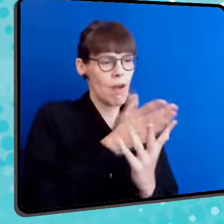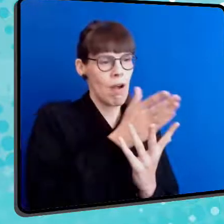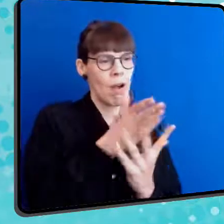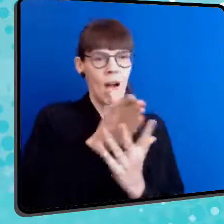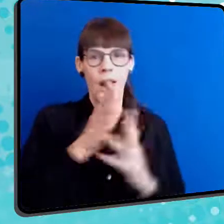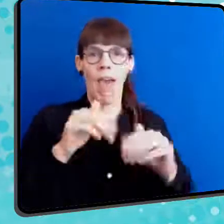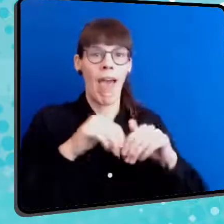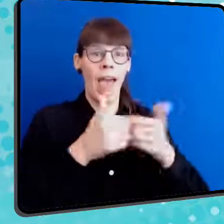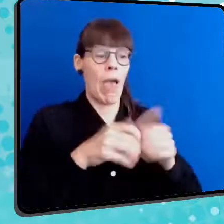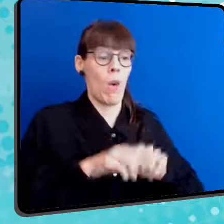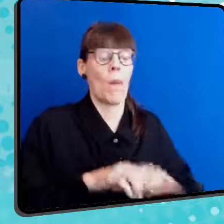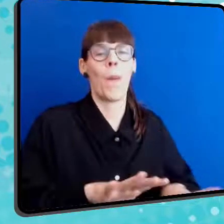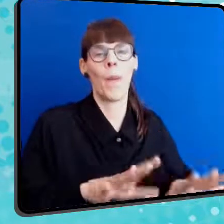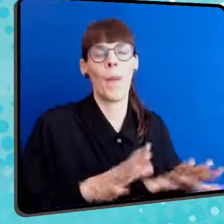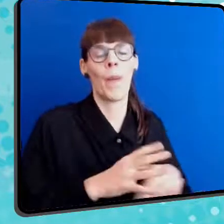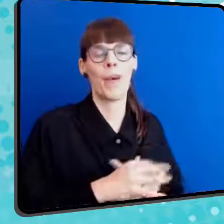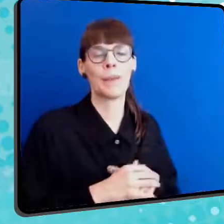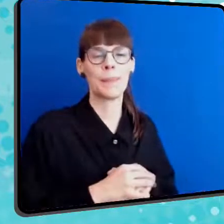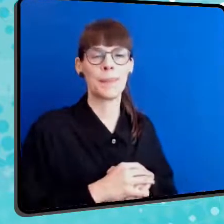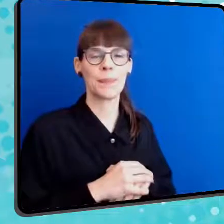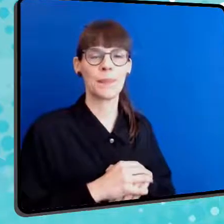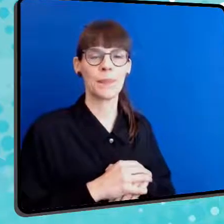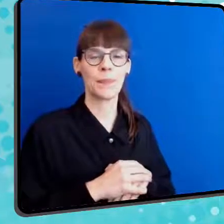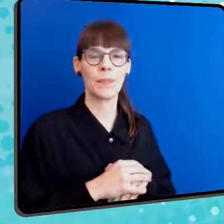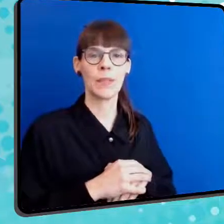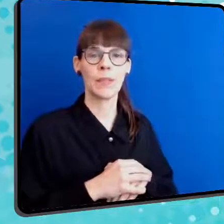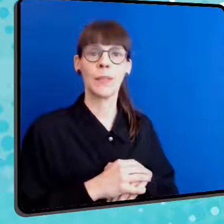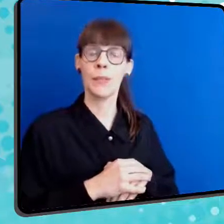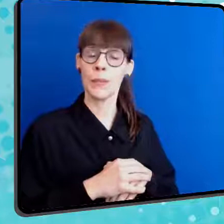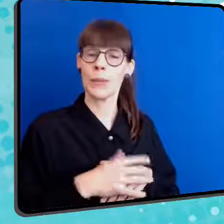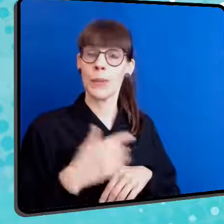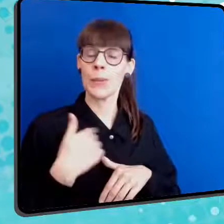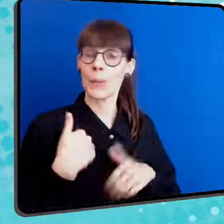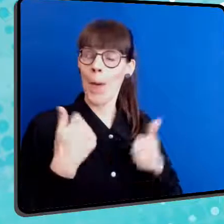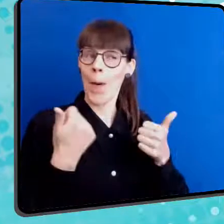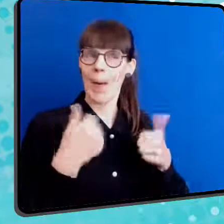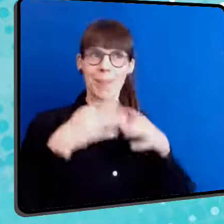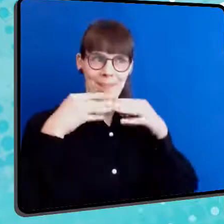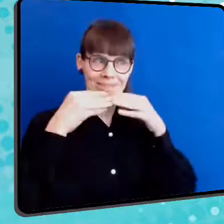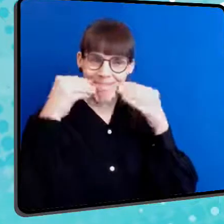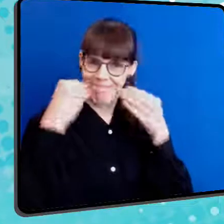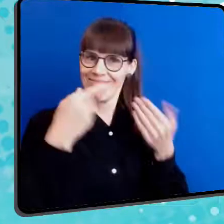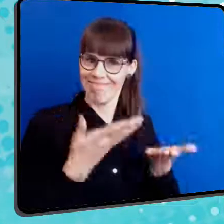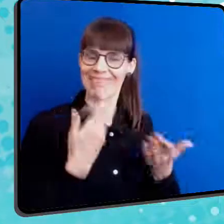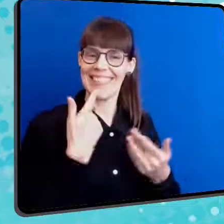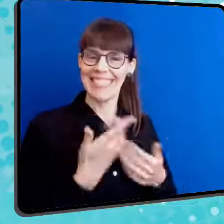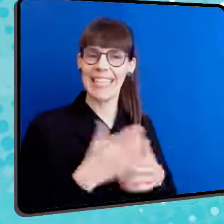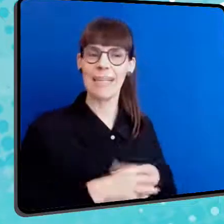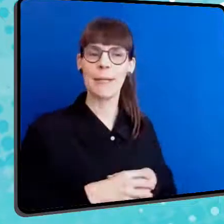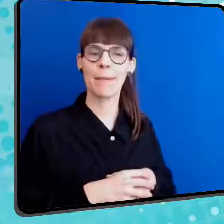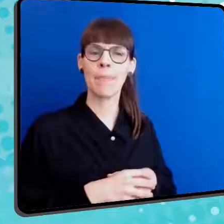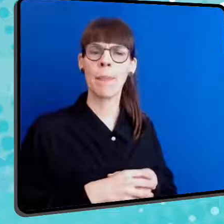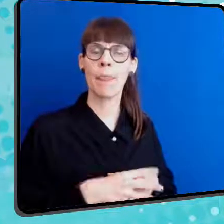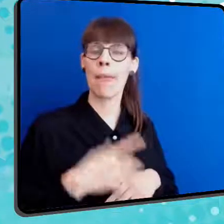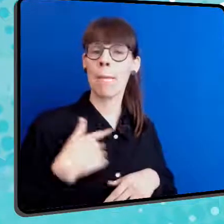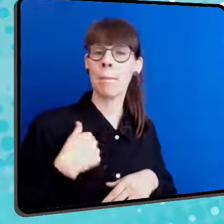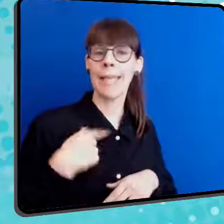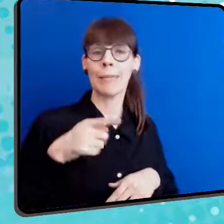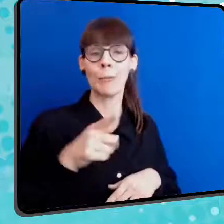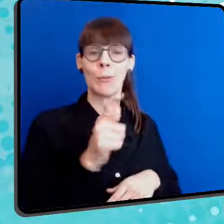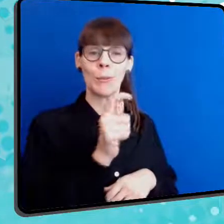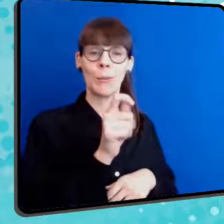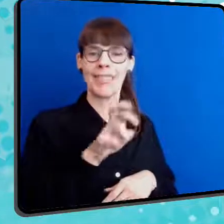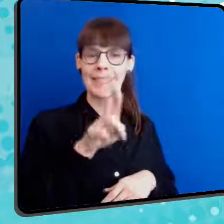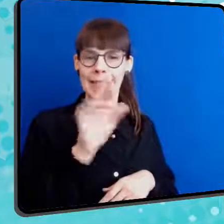So so happy that you kind of pressed on that point. Now, Terry, me and you have done this before.